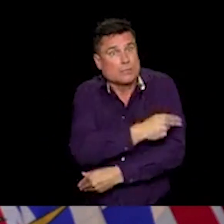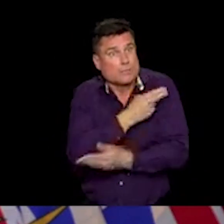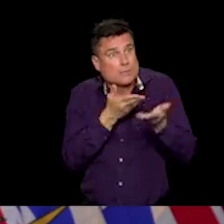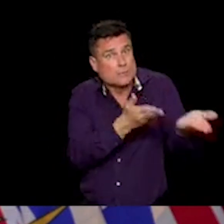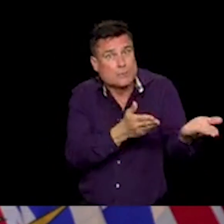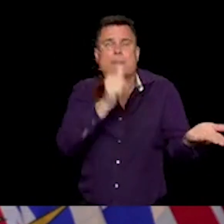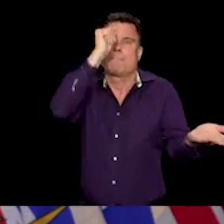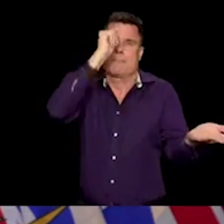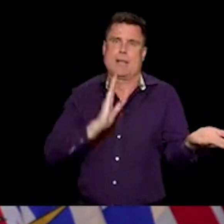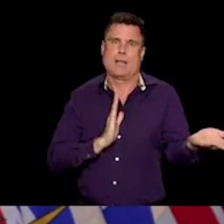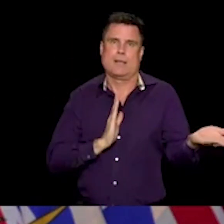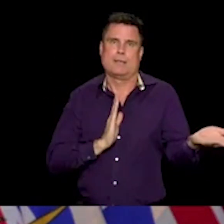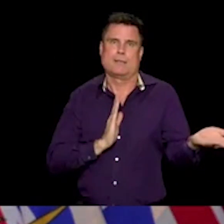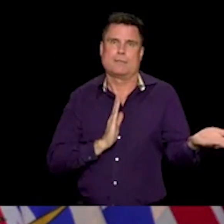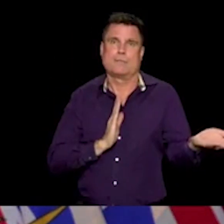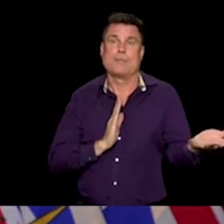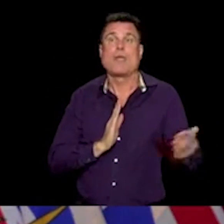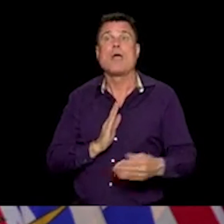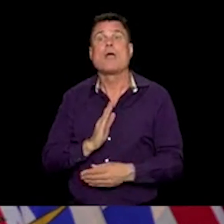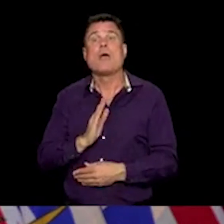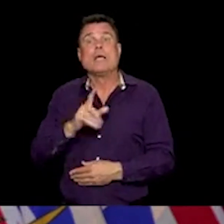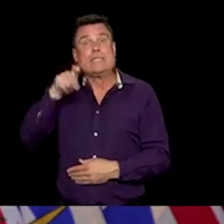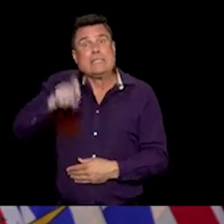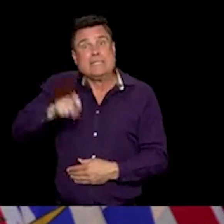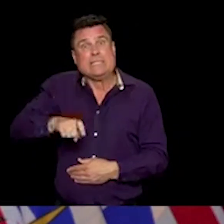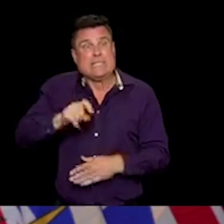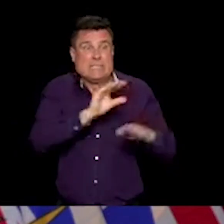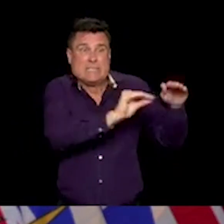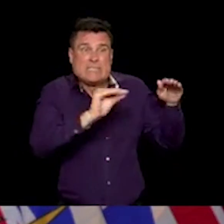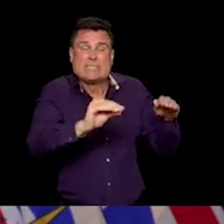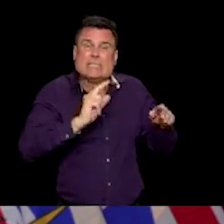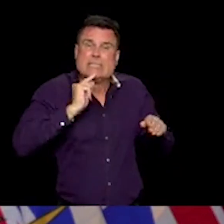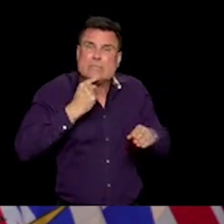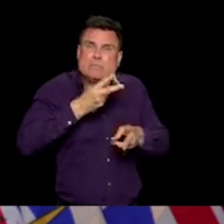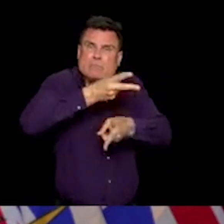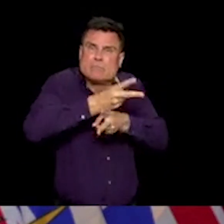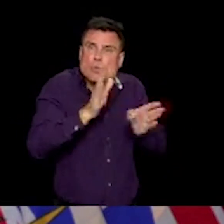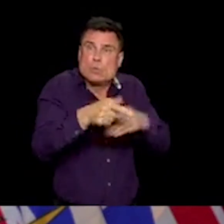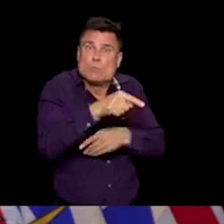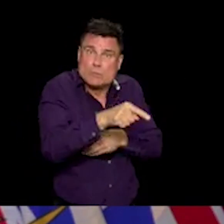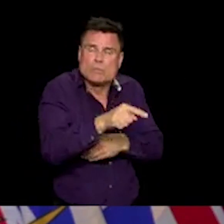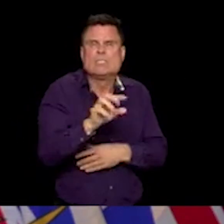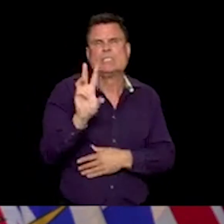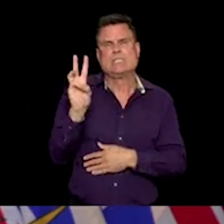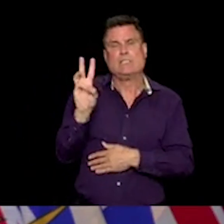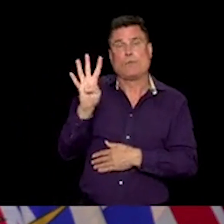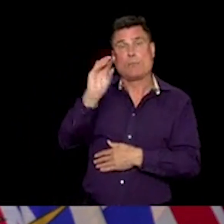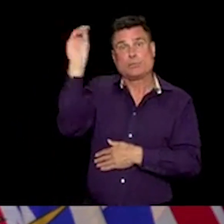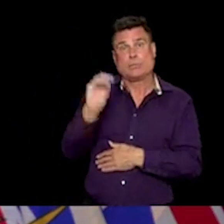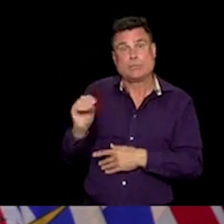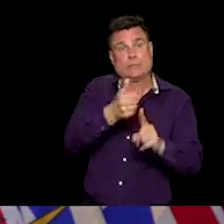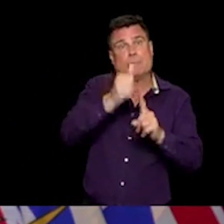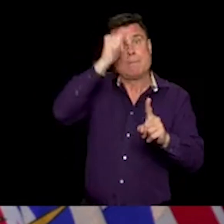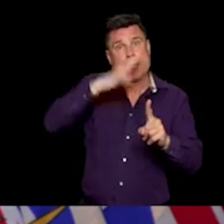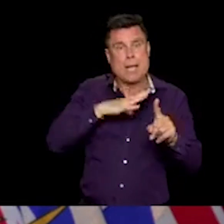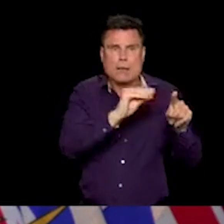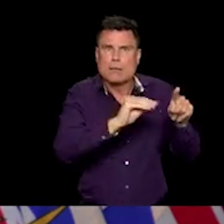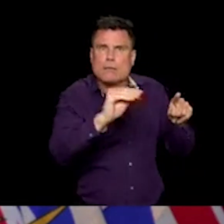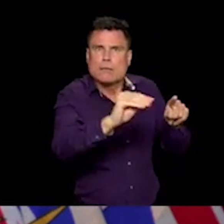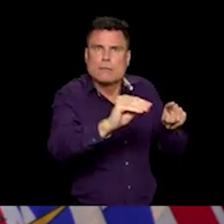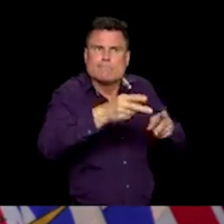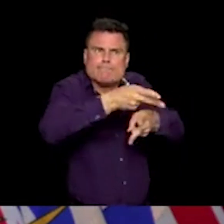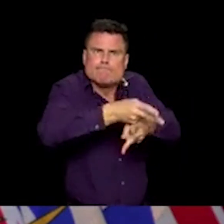been in women and 48% in men. But when we look at the number of people who've been hospitalized or in ICU,